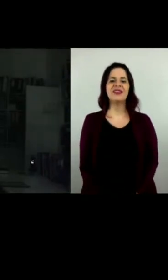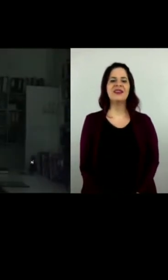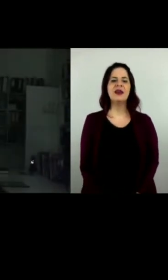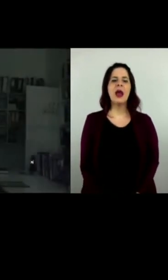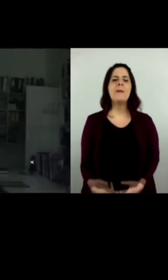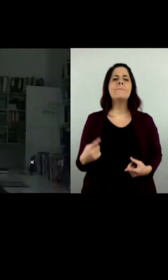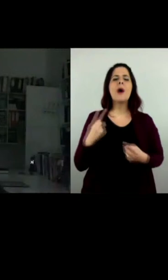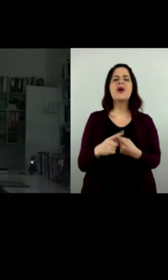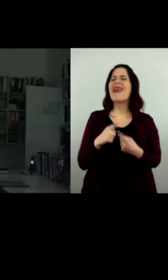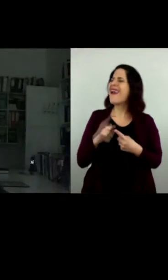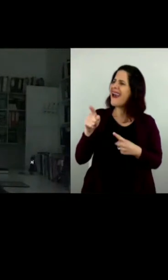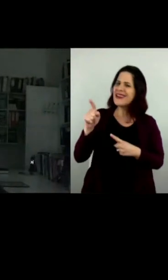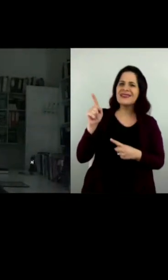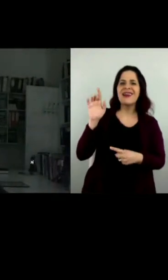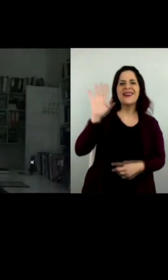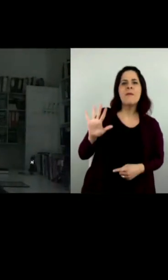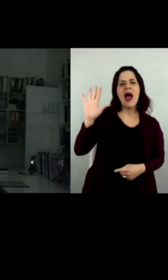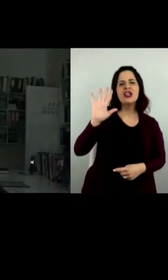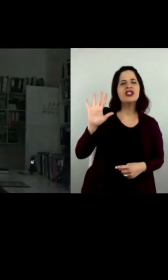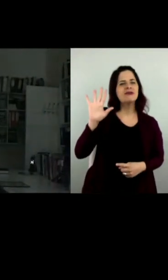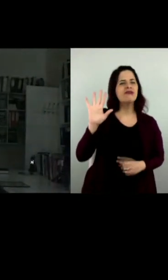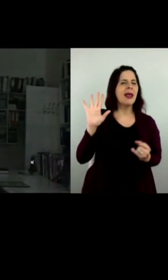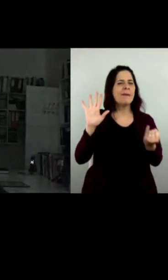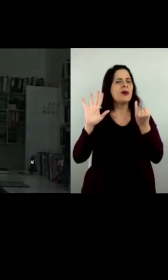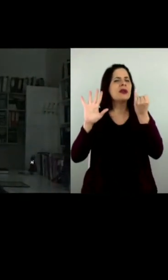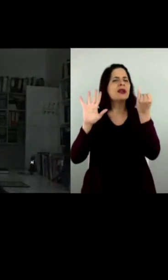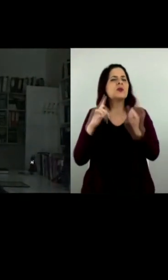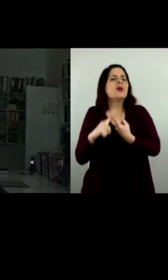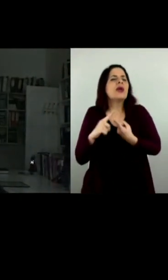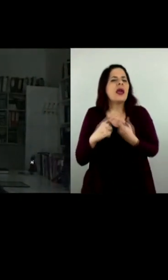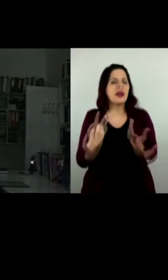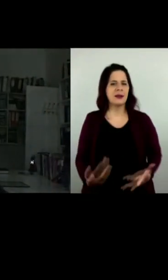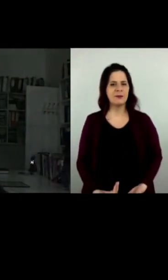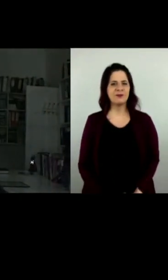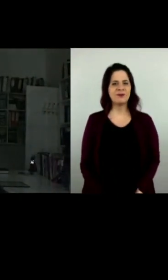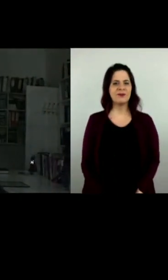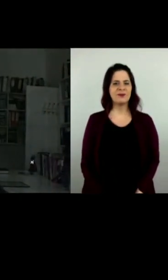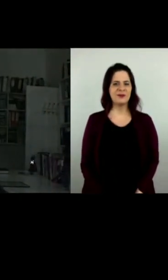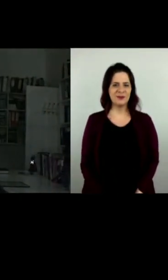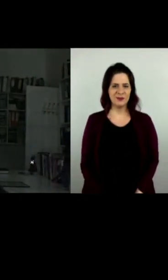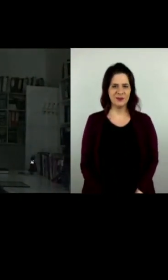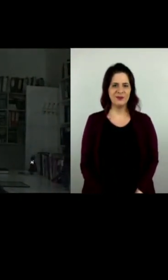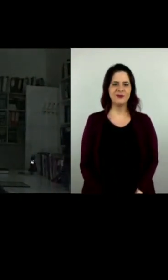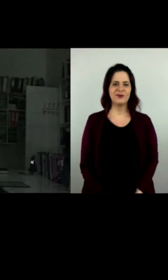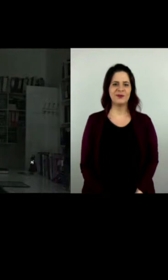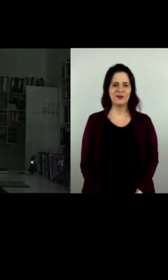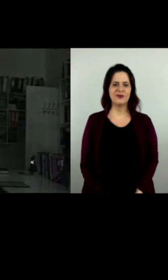Why this image was important for you? Well, because, you know,